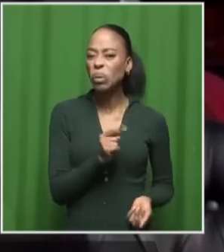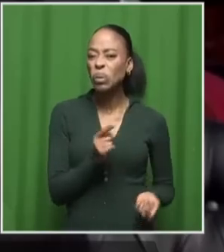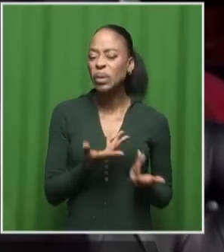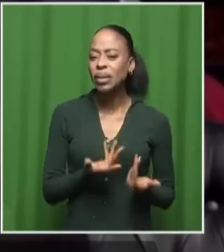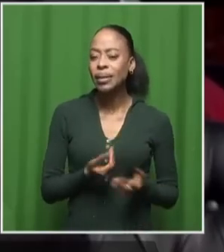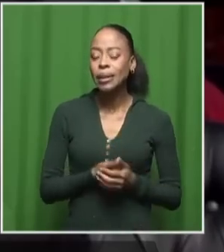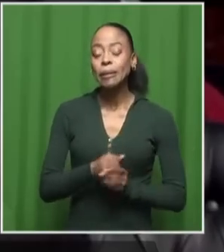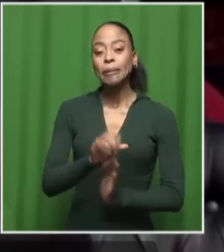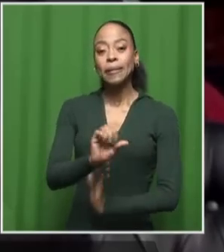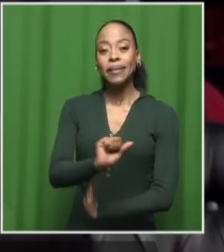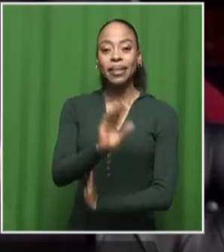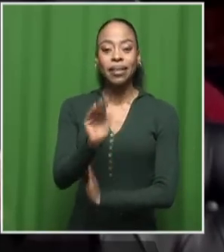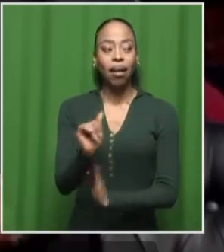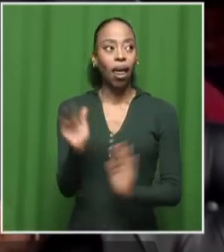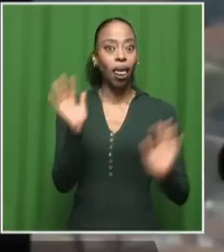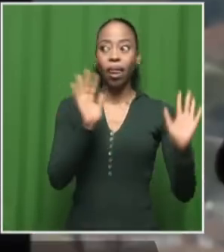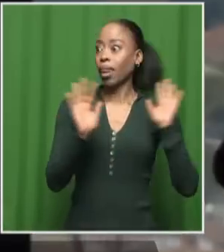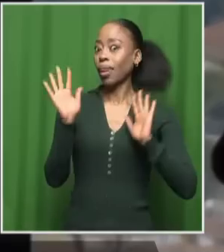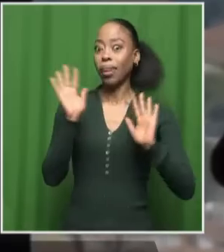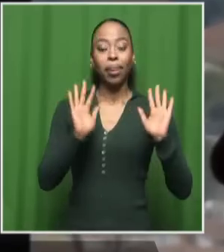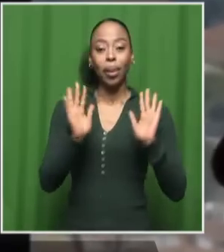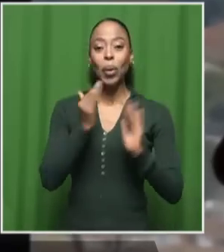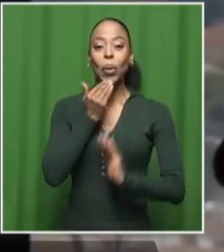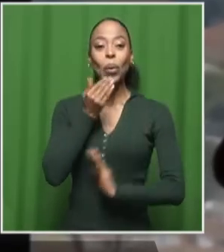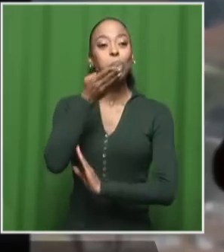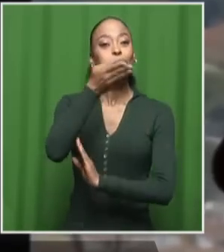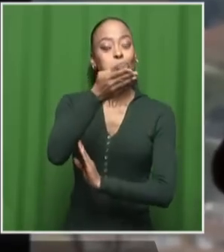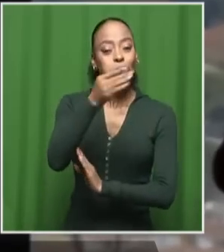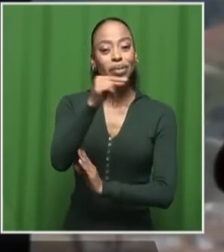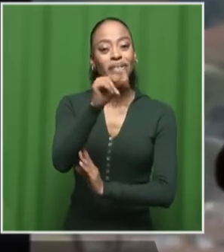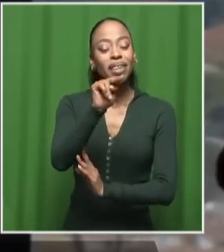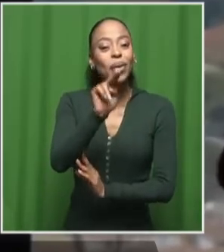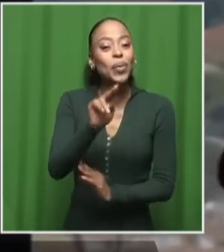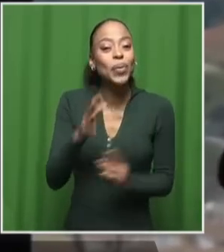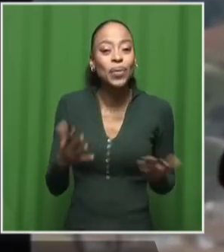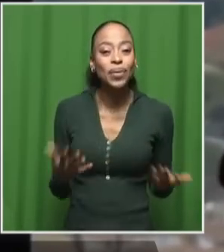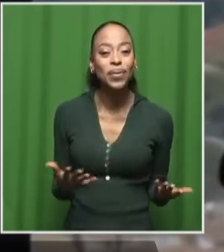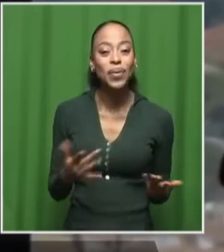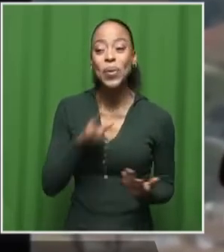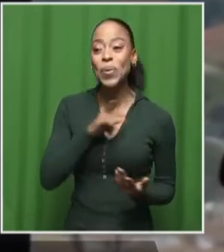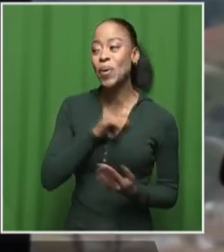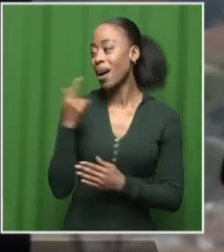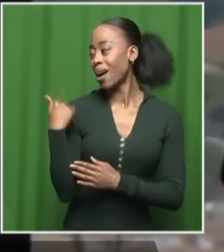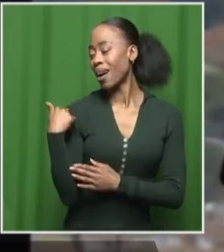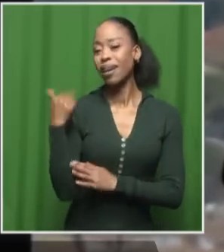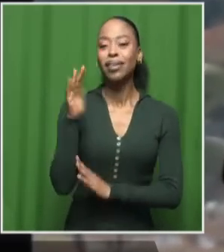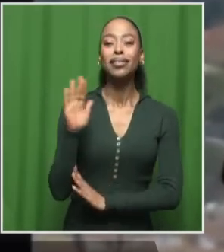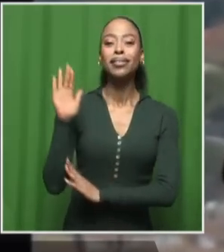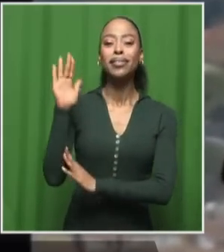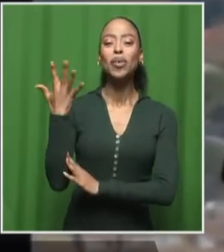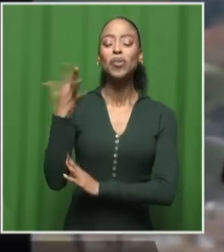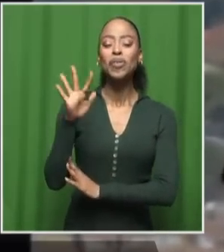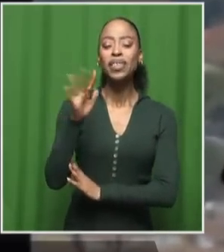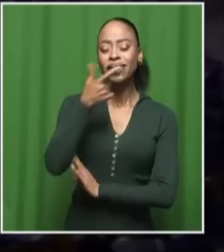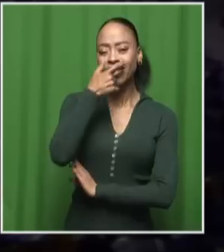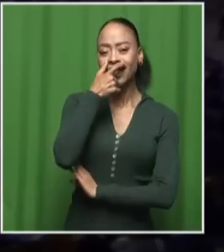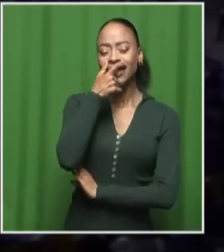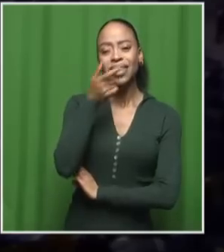South Africans remain in the dark about who will form part of the 7th administration following the inauguration of President Cyril